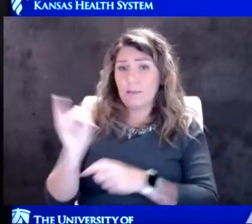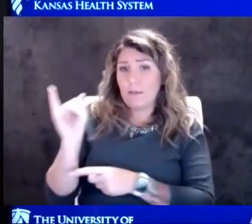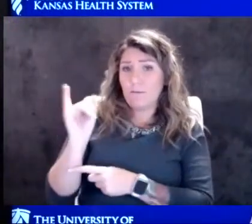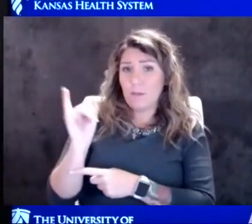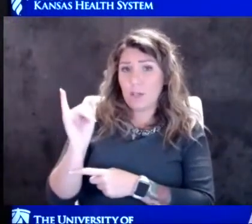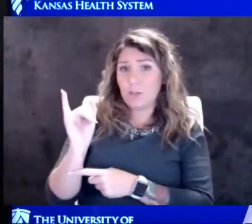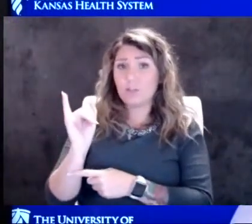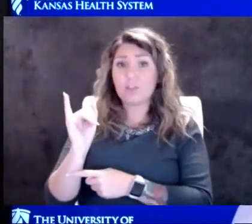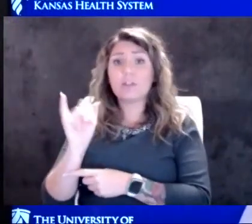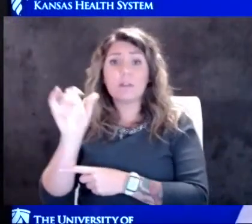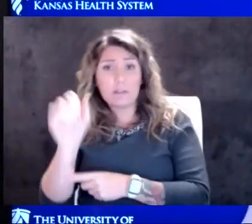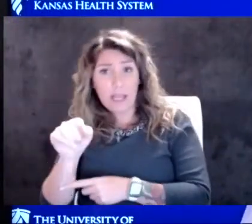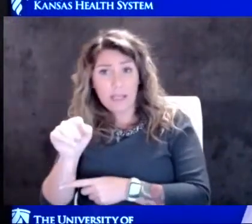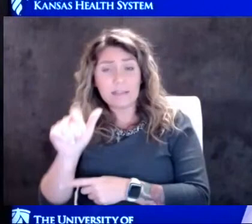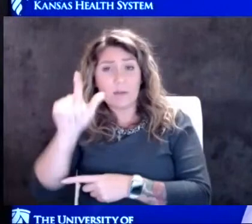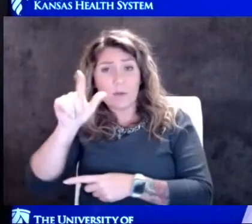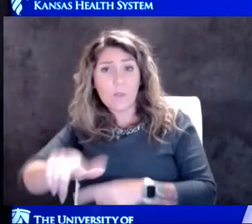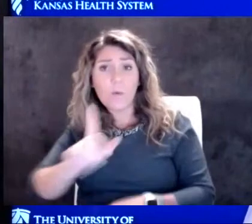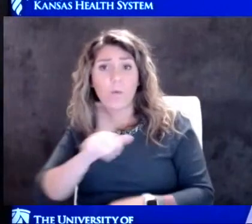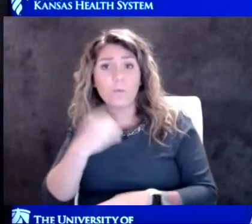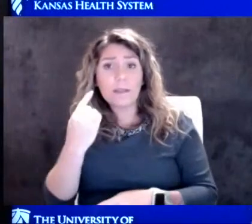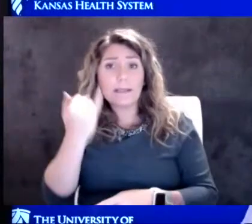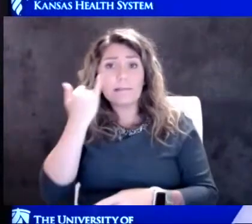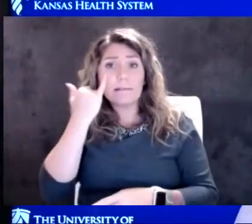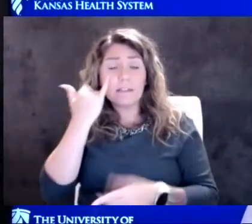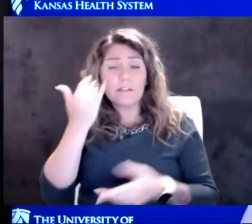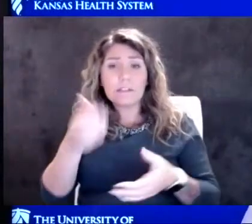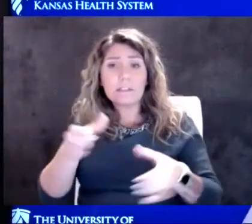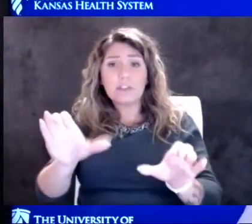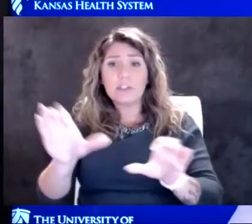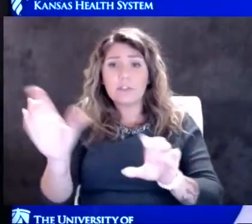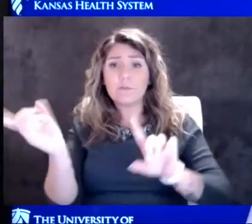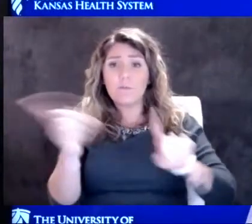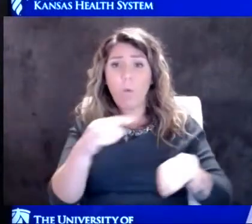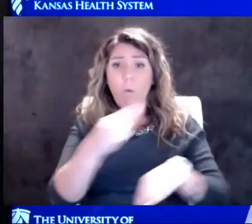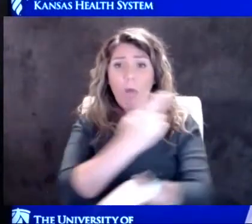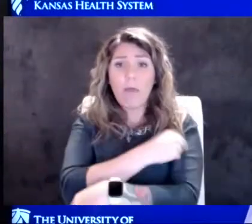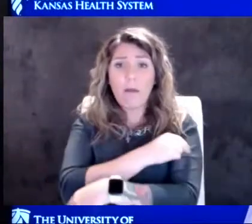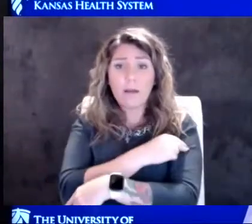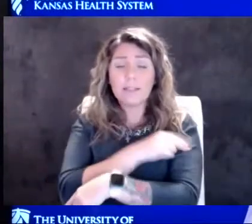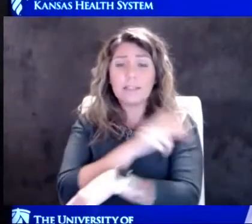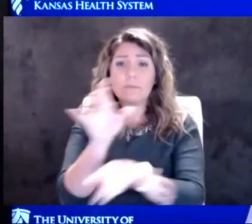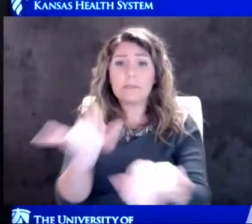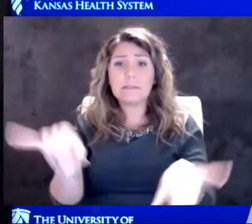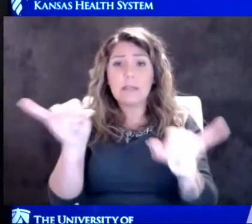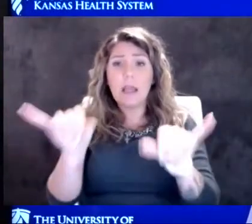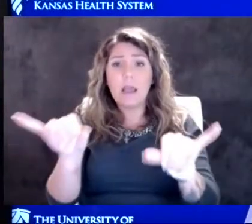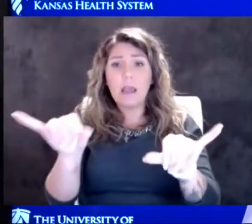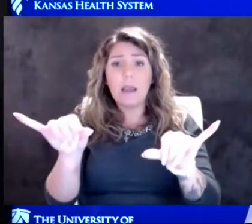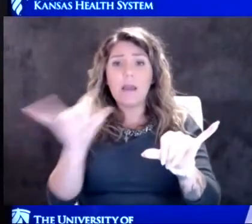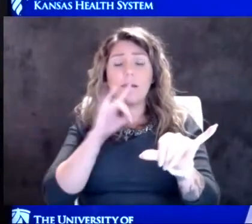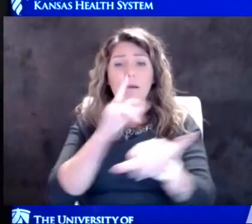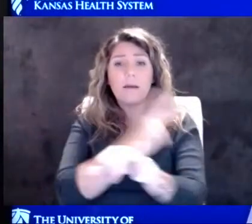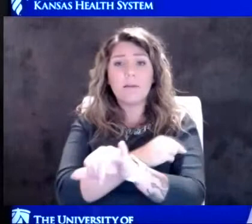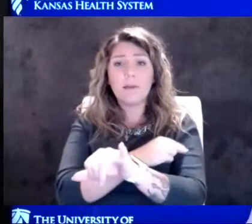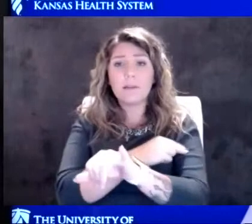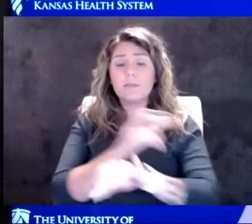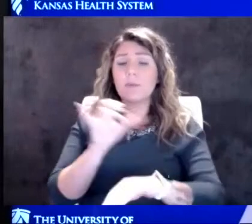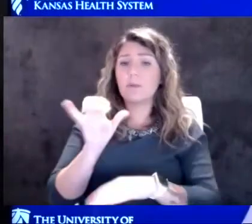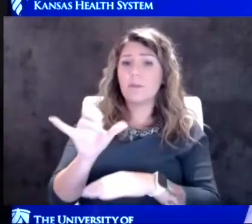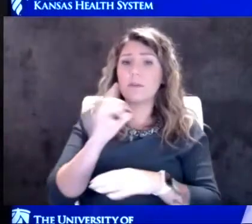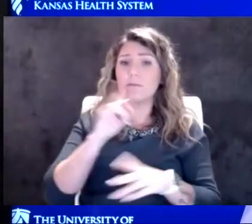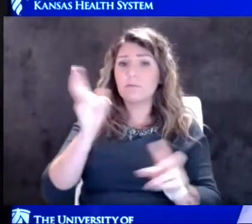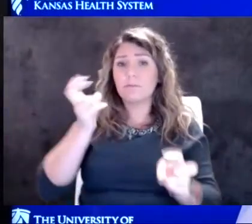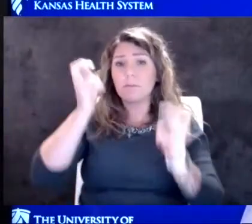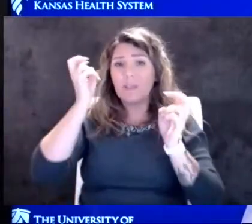it is a low risk, if there is that chance of going to the hospital, being in the hospital, that is probably a pretty traumatic